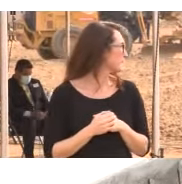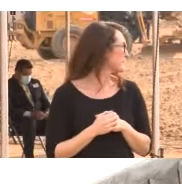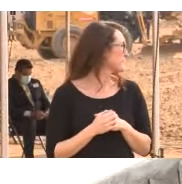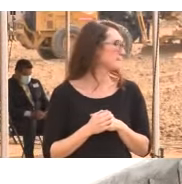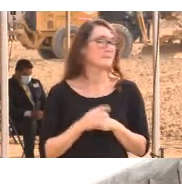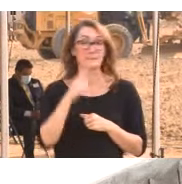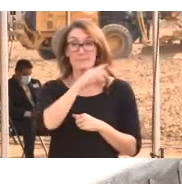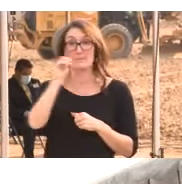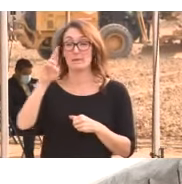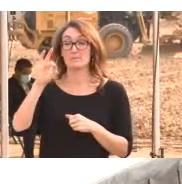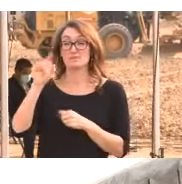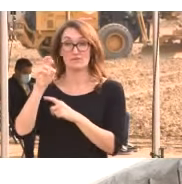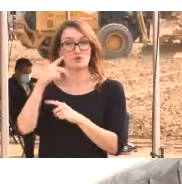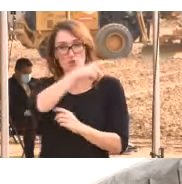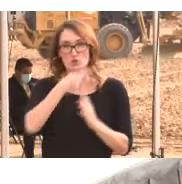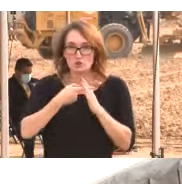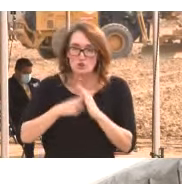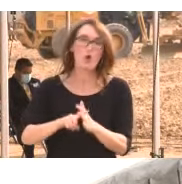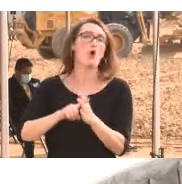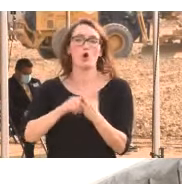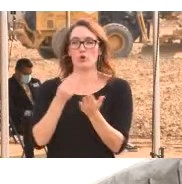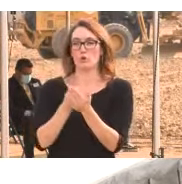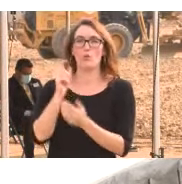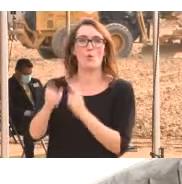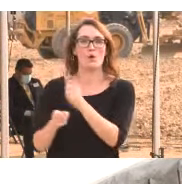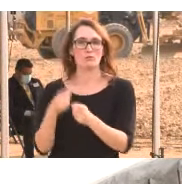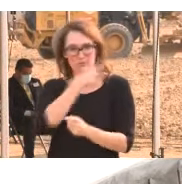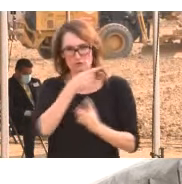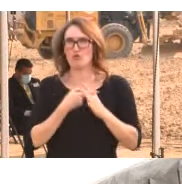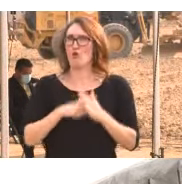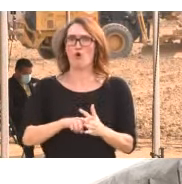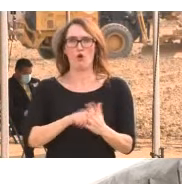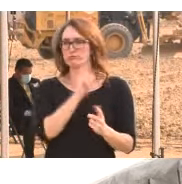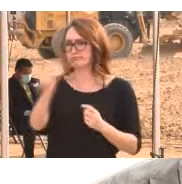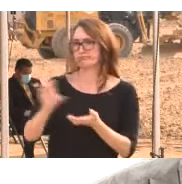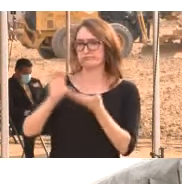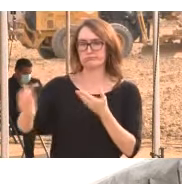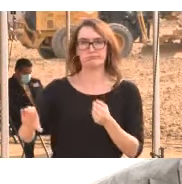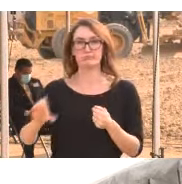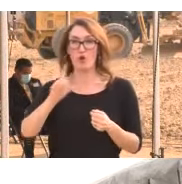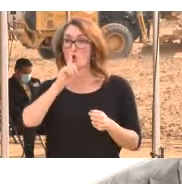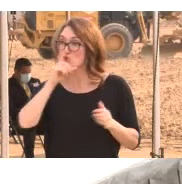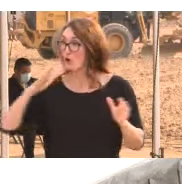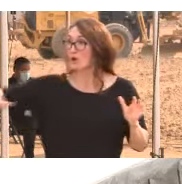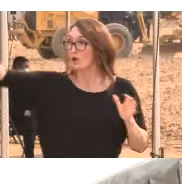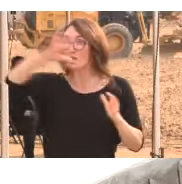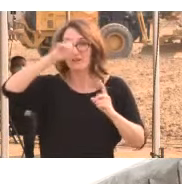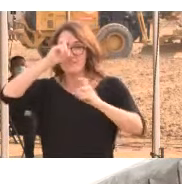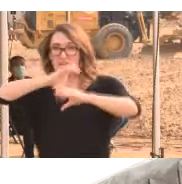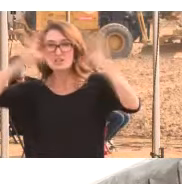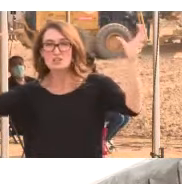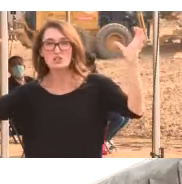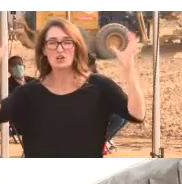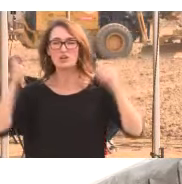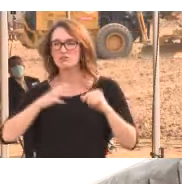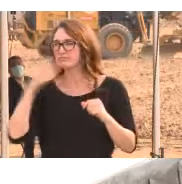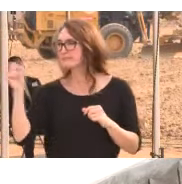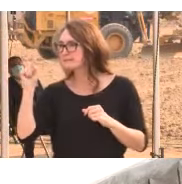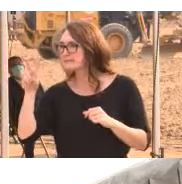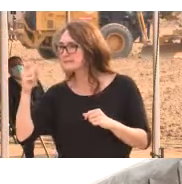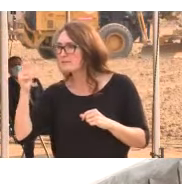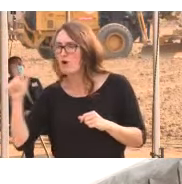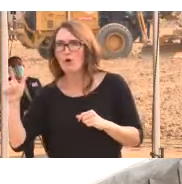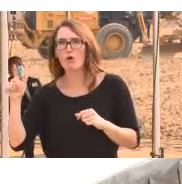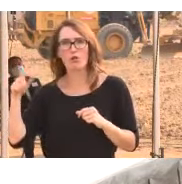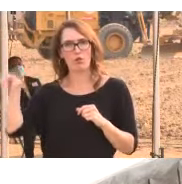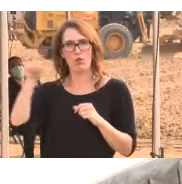Mr. Frazier started this whole donation off in terms of it was your vision along with Oliver Baines and Steve Halls who saw